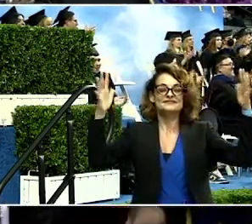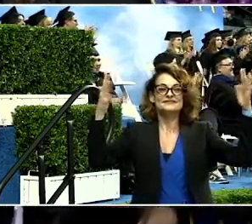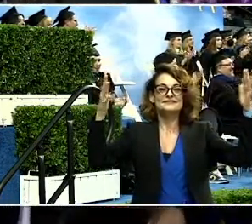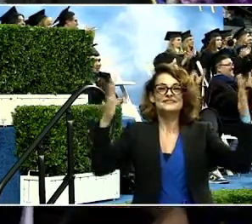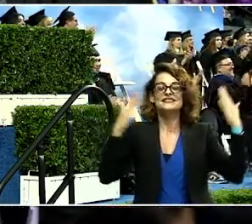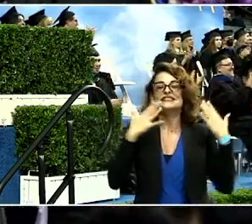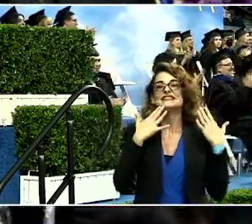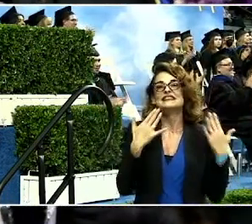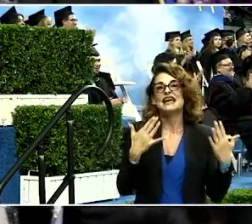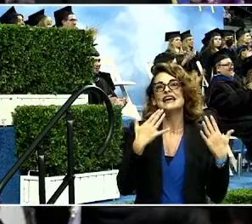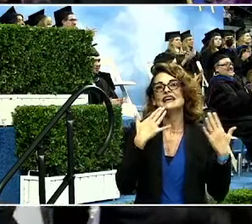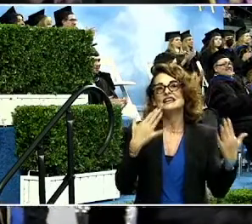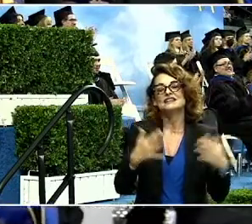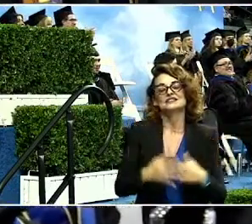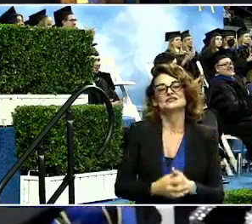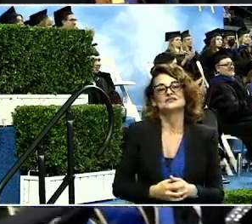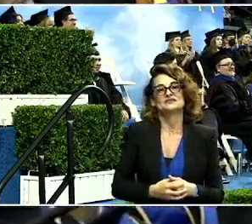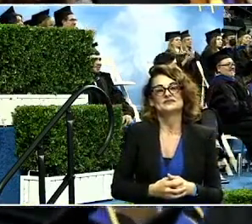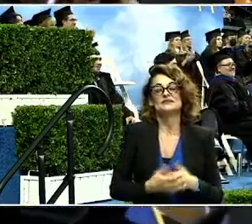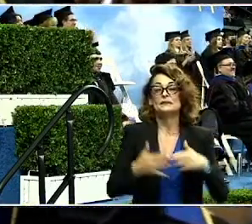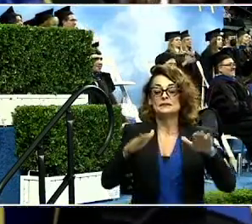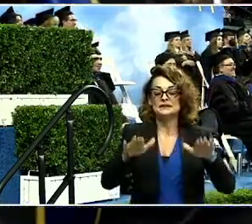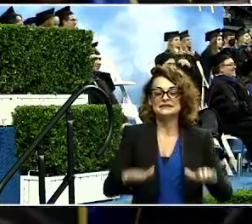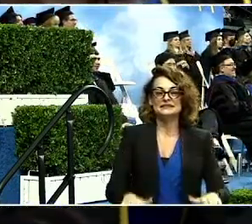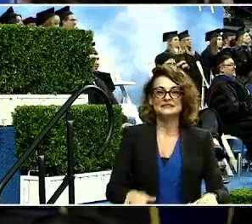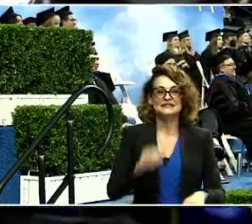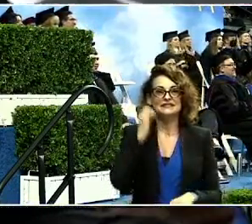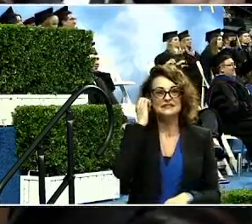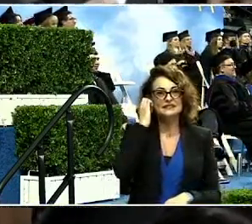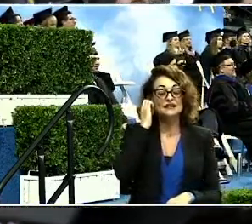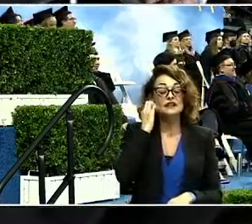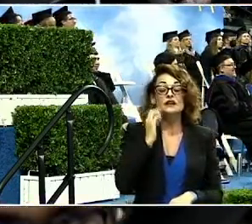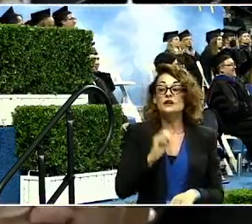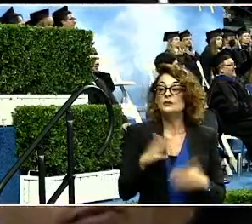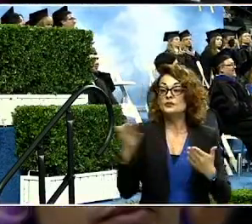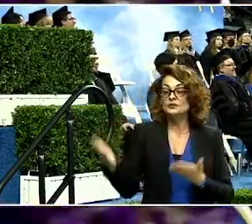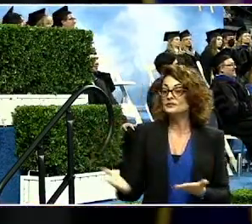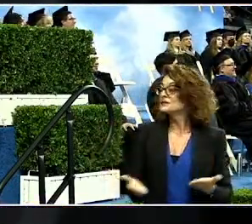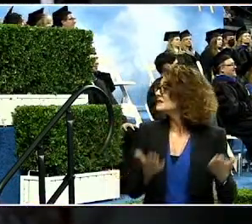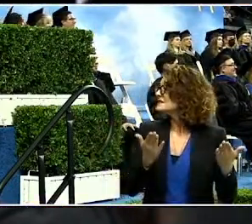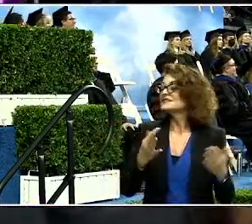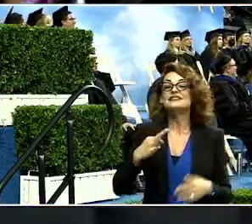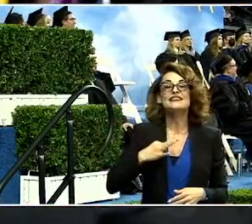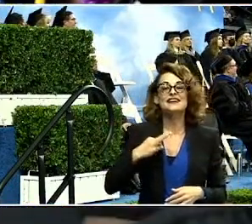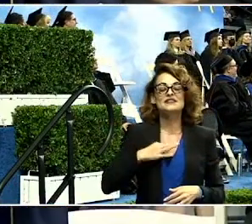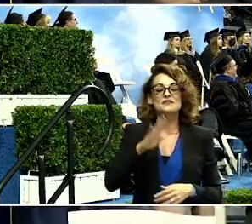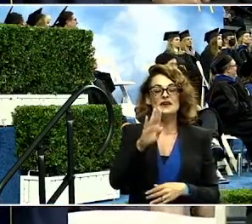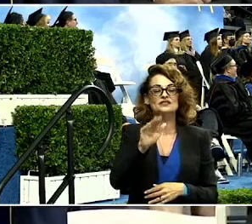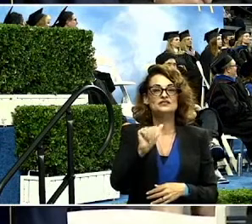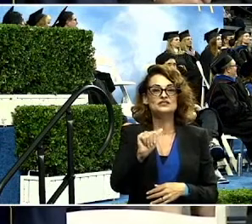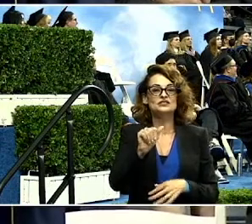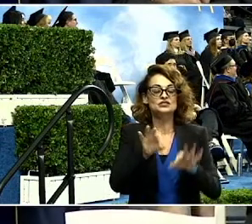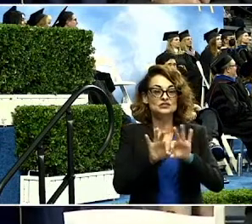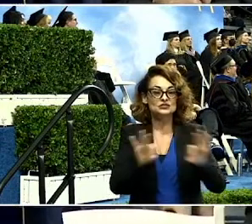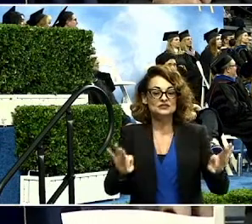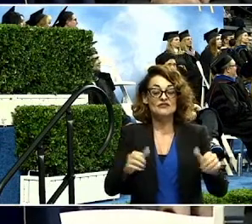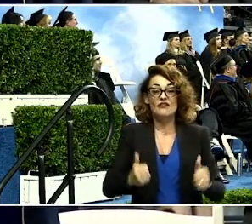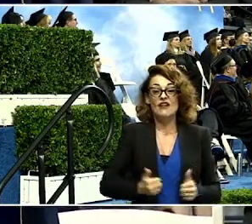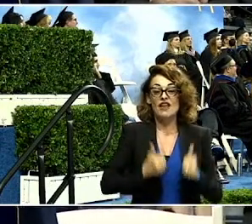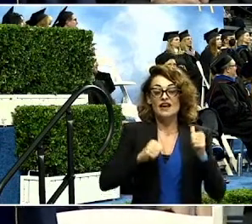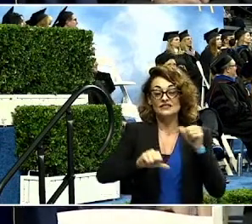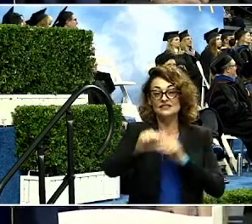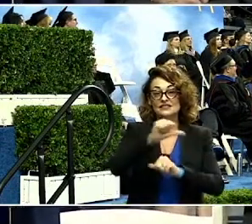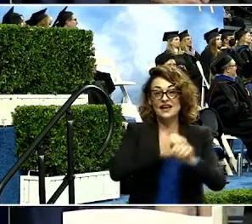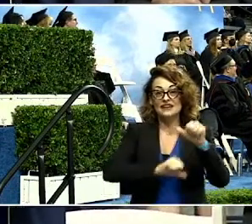Thank you, Alex. Candidates, please be seated. Presenting the candidates for the bachelor's degrees in the Division of Life Sciences is Dean